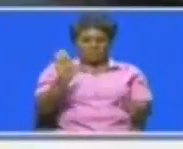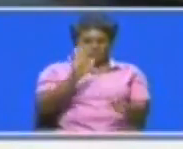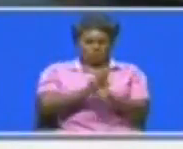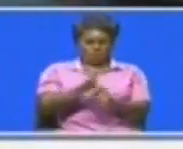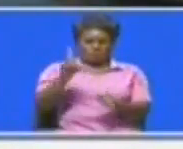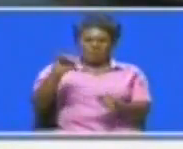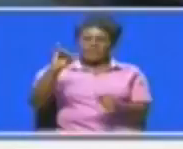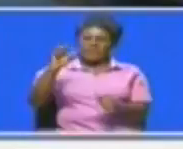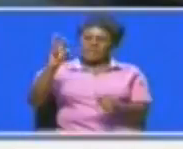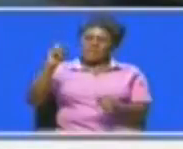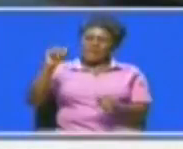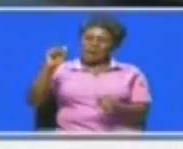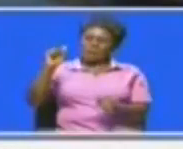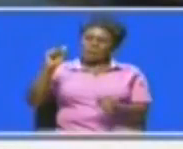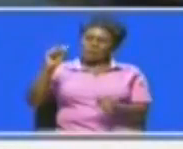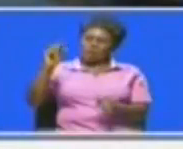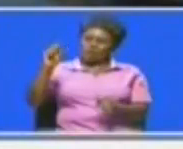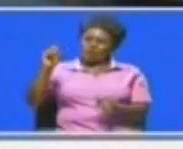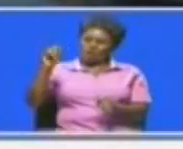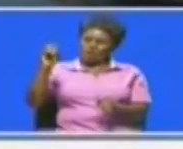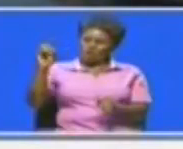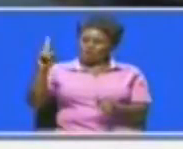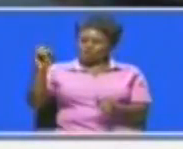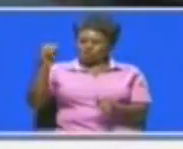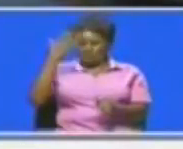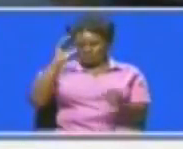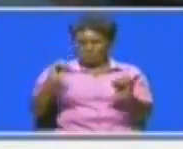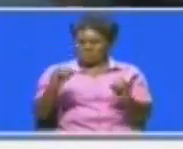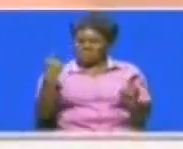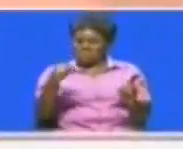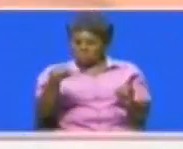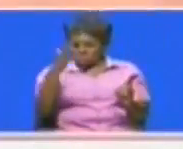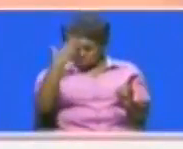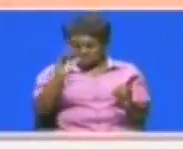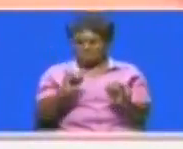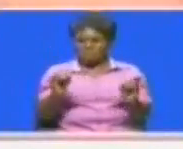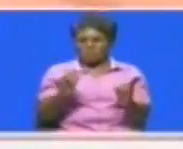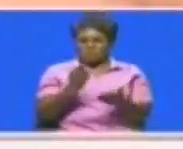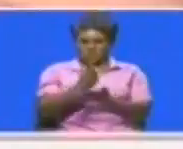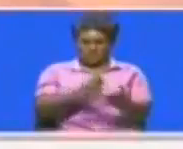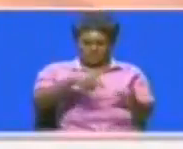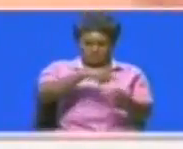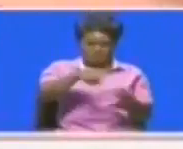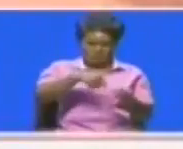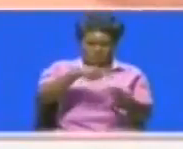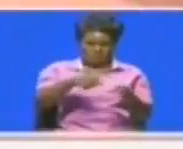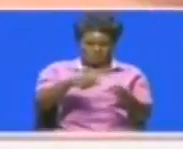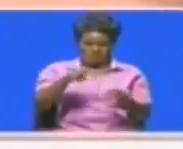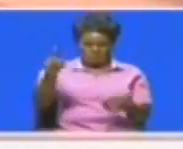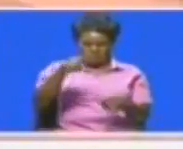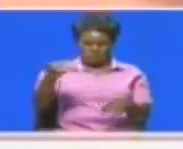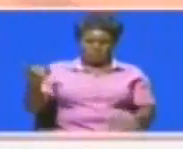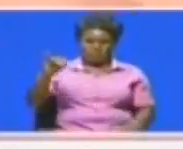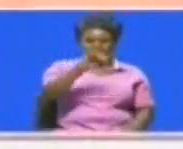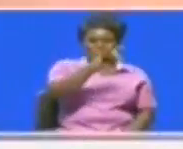diamonds and you didn't know. Who knows where you're sitting there is full of gold and you'd know. Some of the mining being illegally shipped in and out of